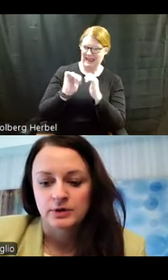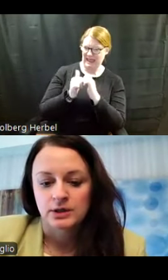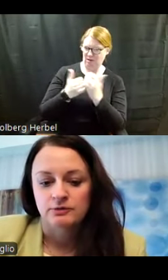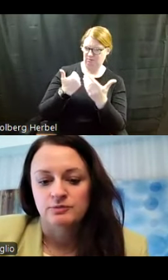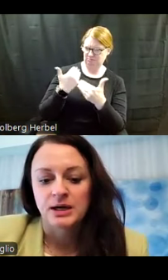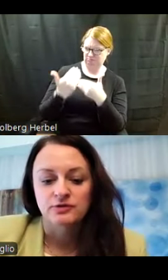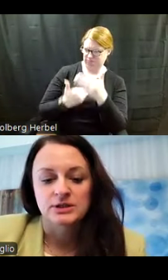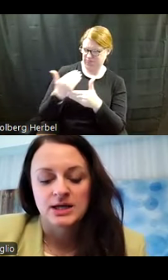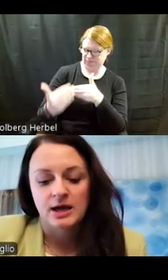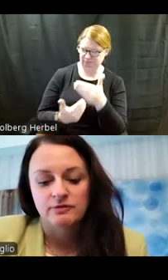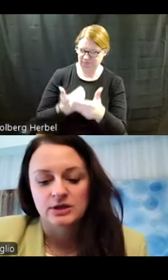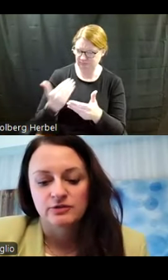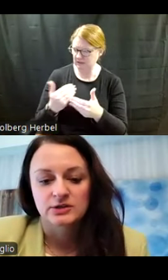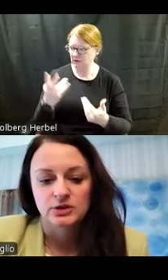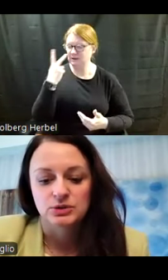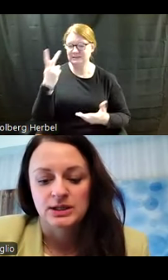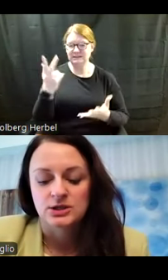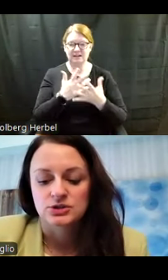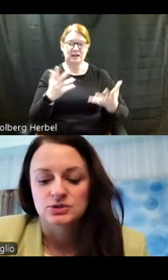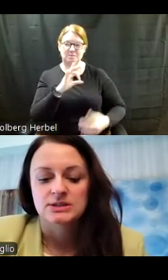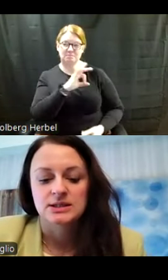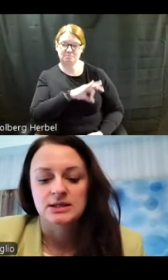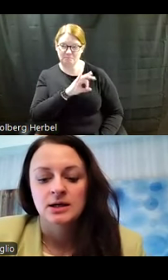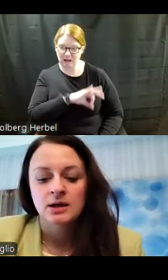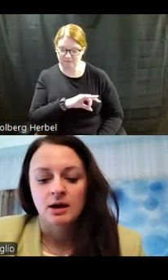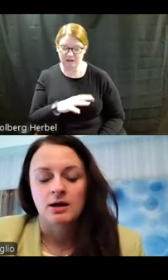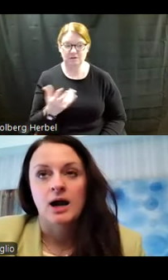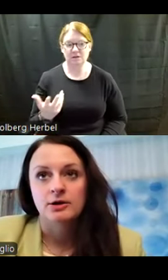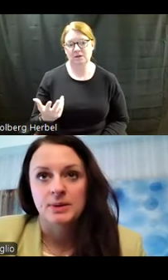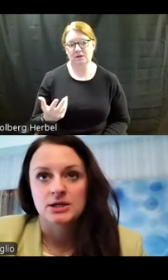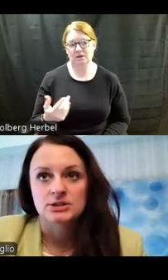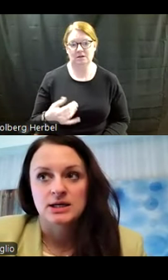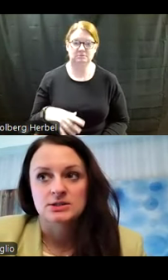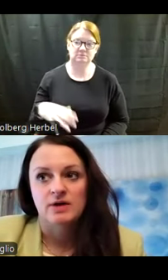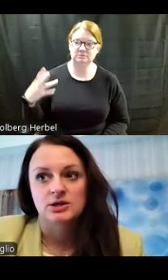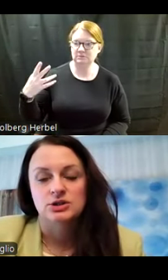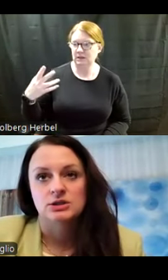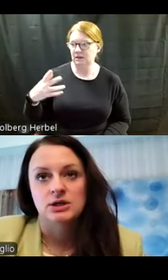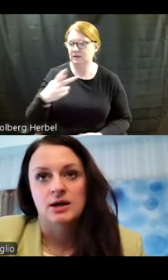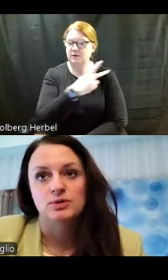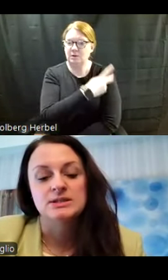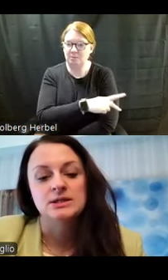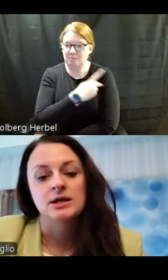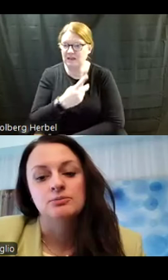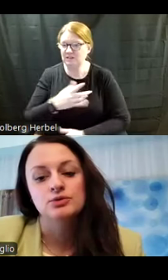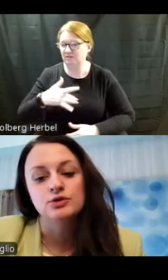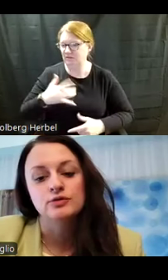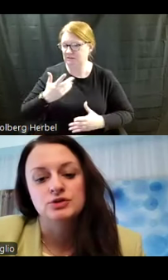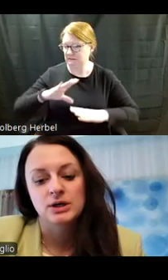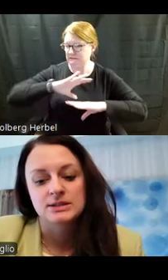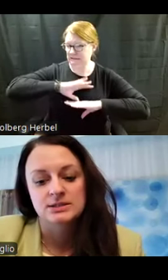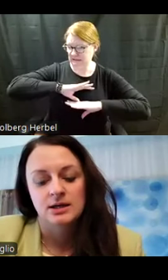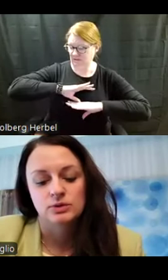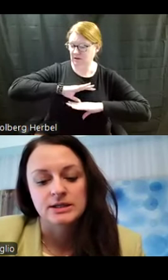of benefit to having effective communications. We see higher patient satisfaction. We see